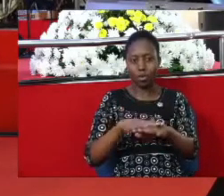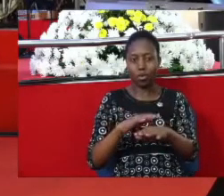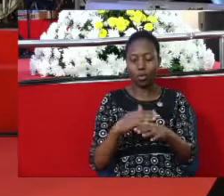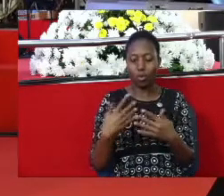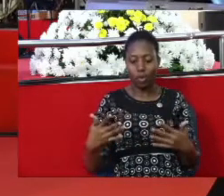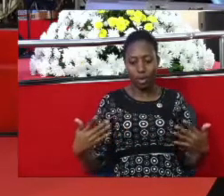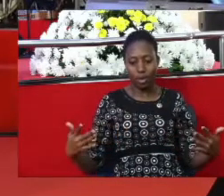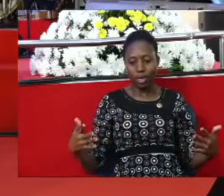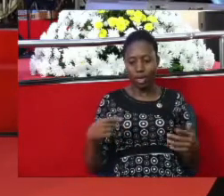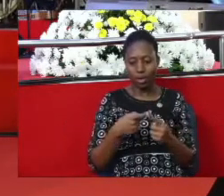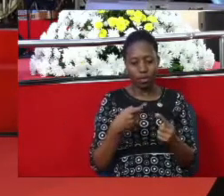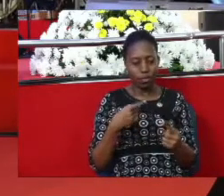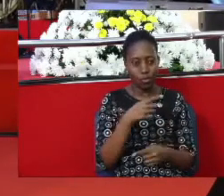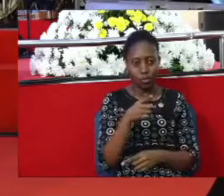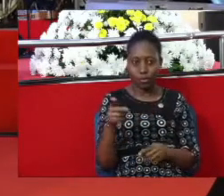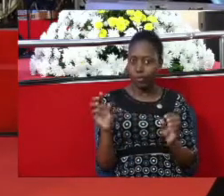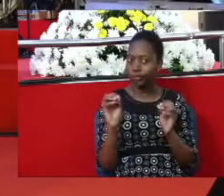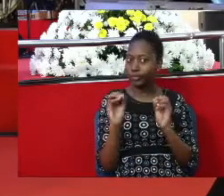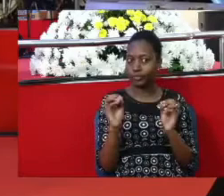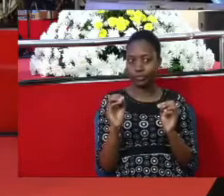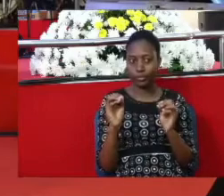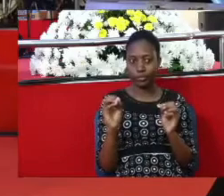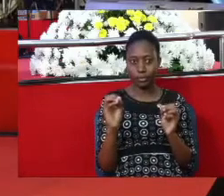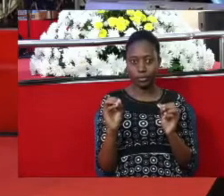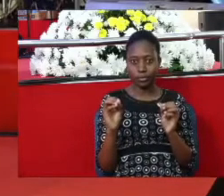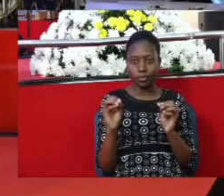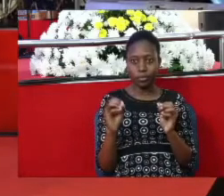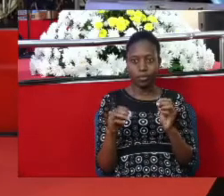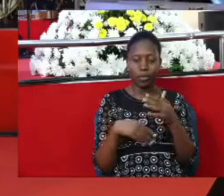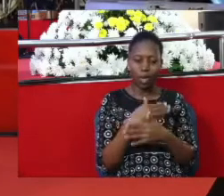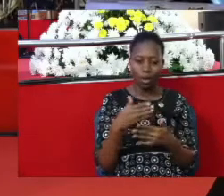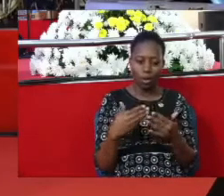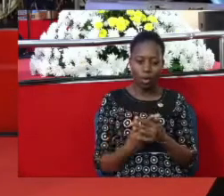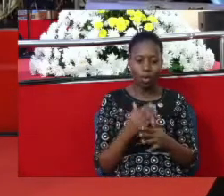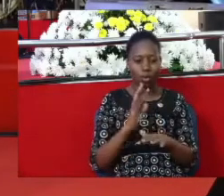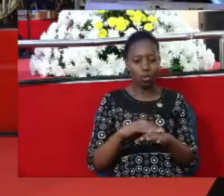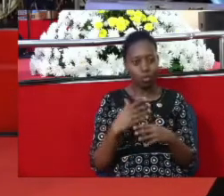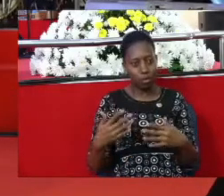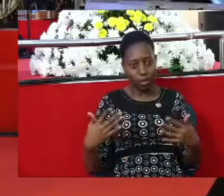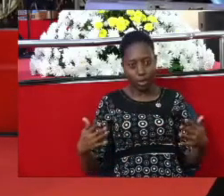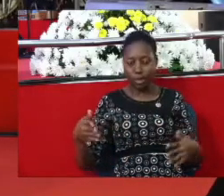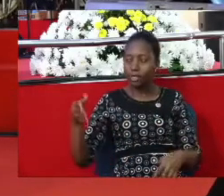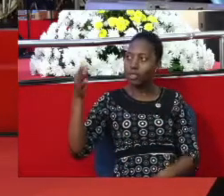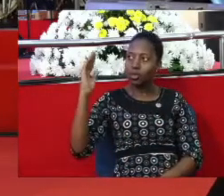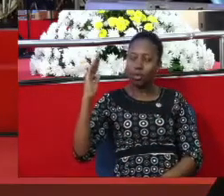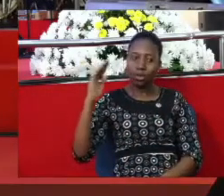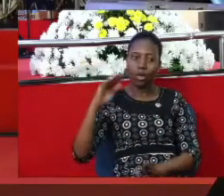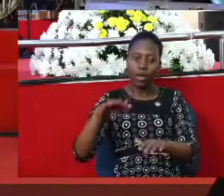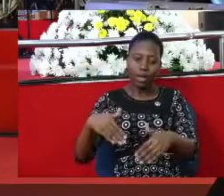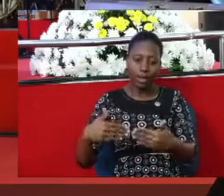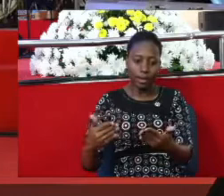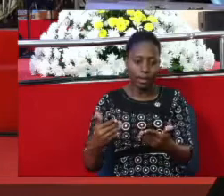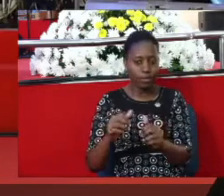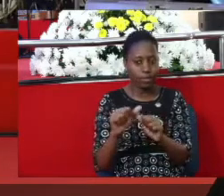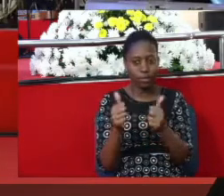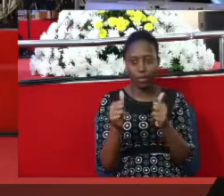84 verse 11. All sunshine and sovereign is God. Generous in gifts and glory. He doesn't